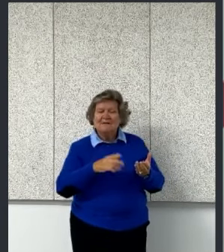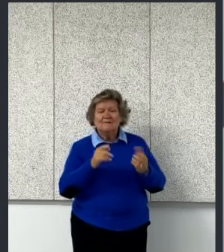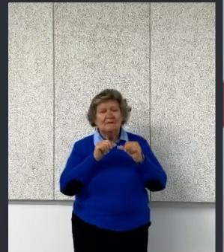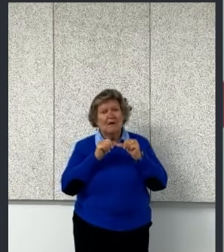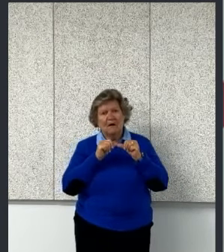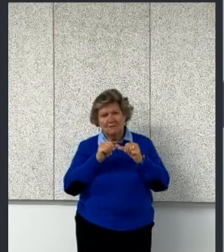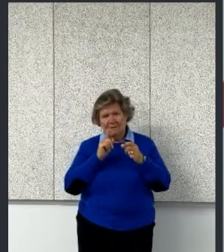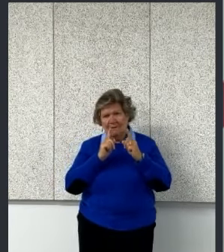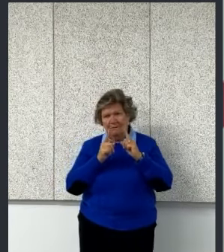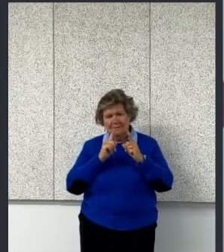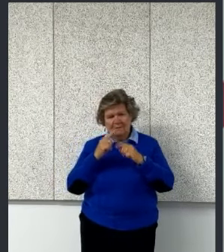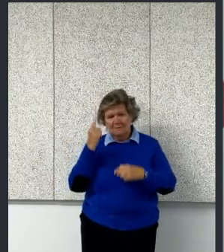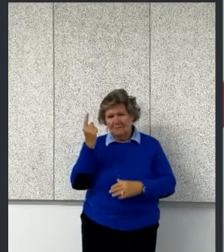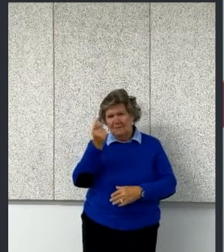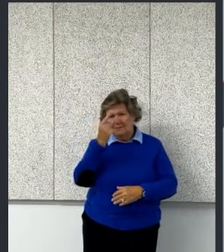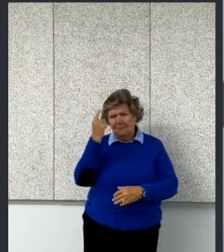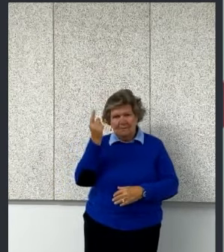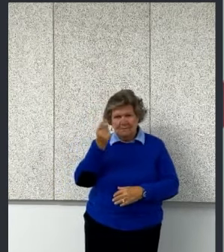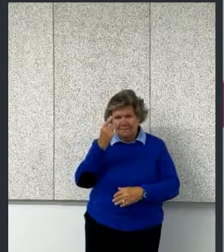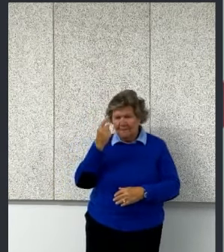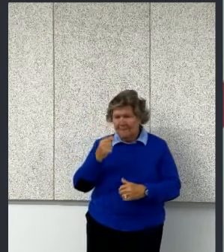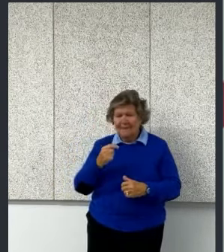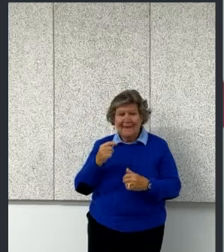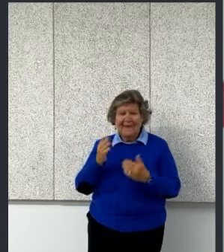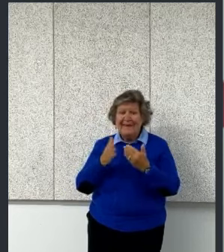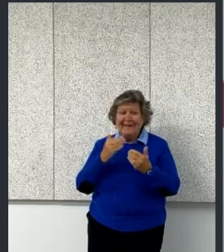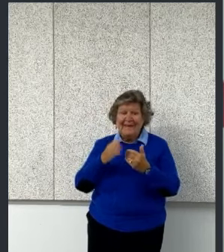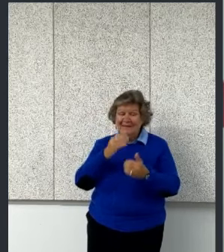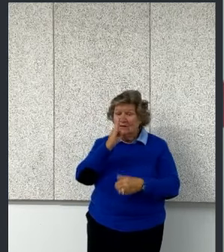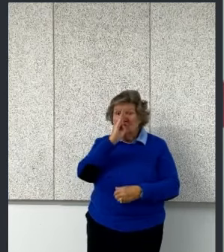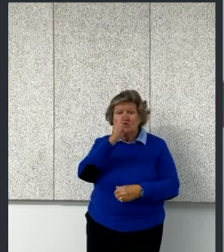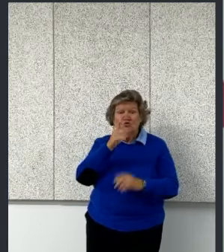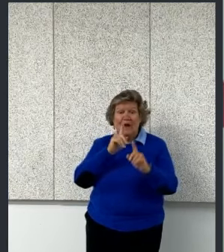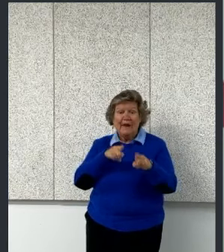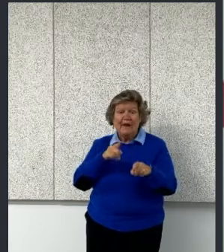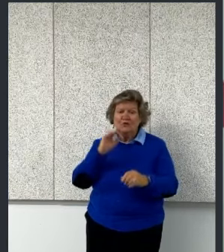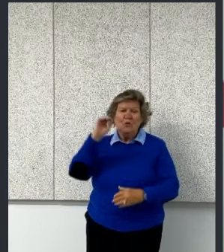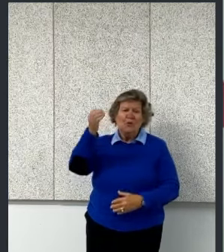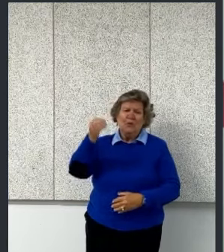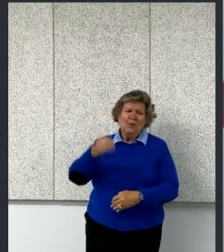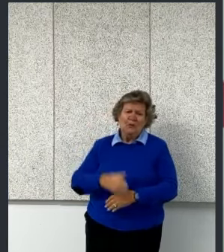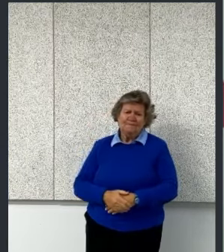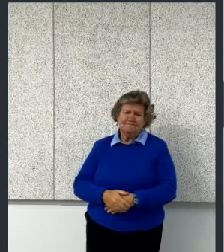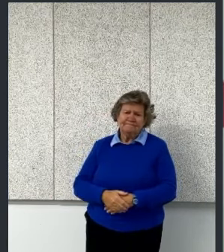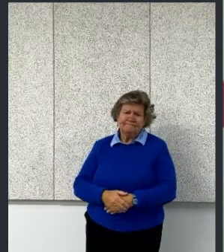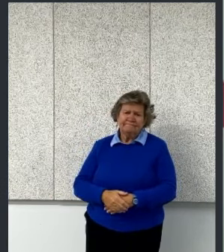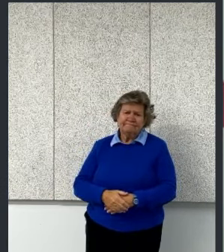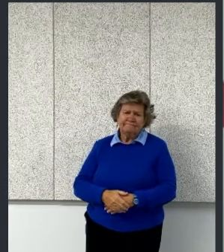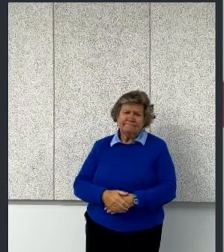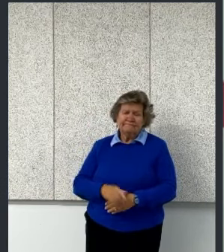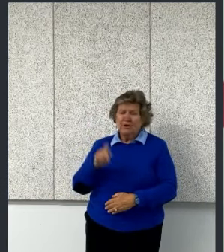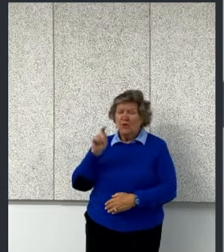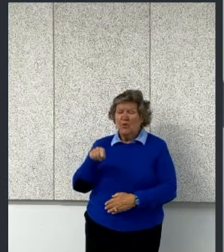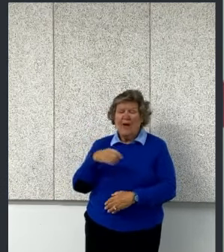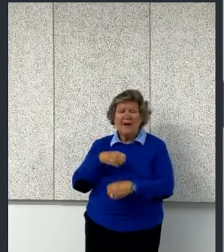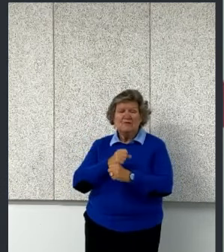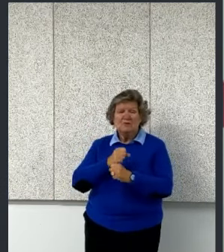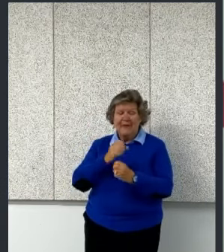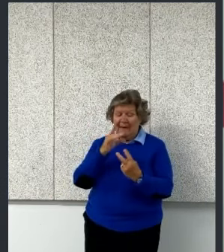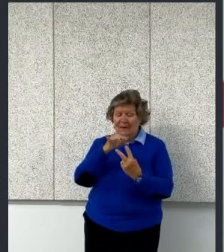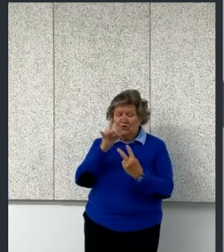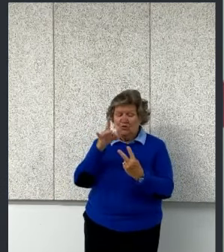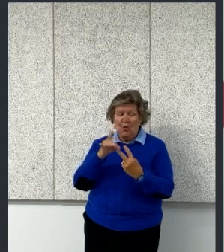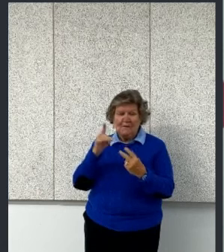conversation. And there's no easy or straightforward answer, I think, unfortunately. I mean, every funder has to make a choice about depth versus